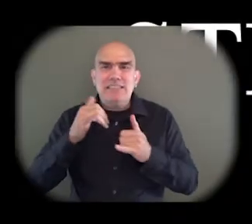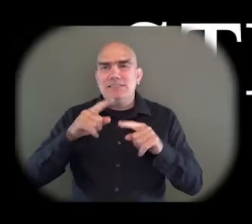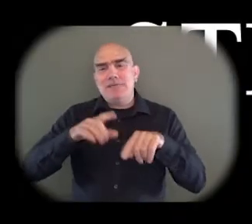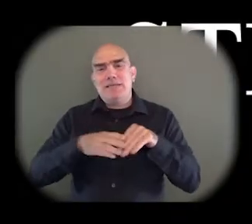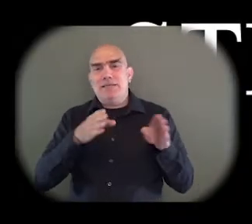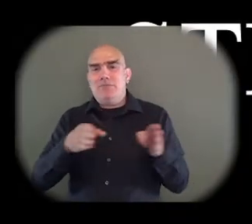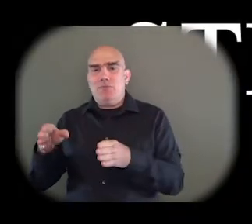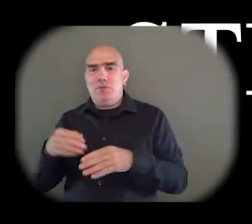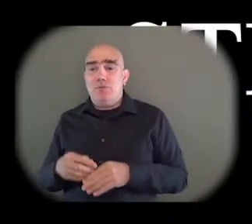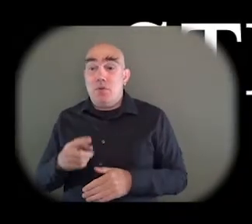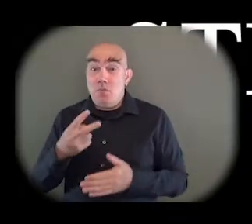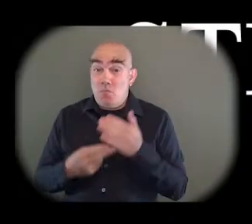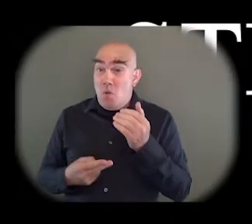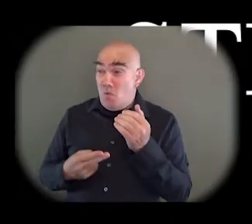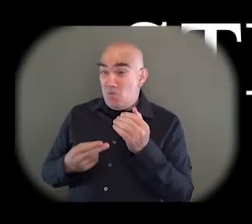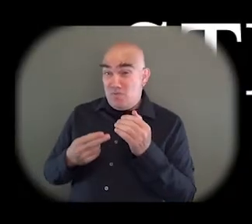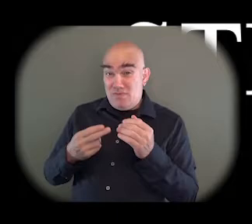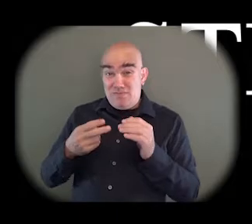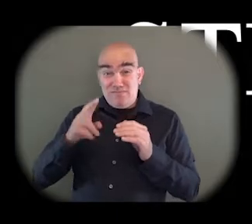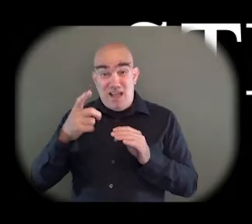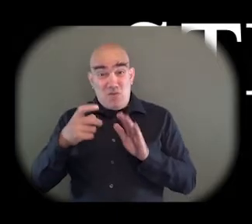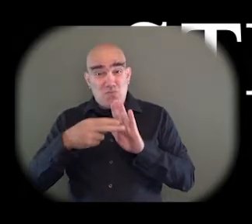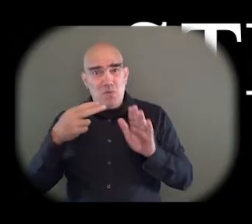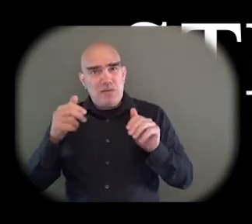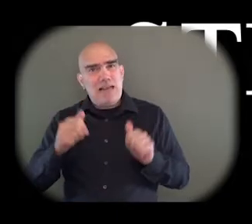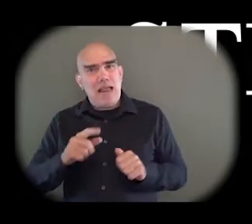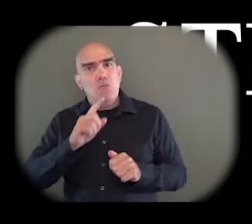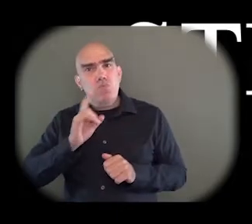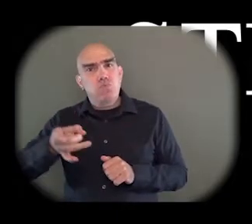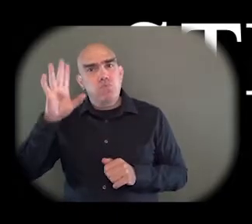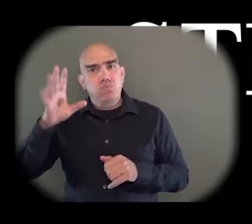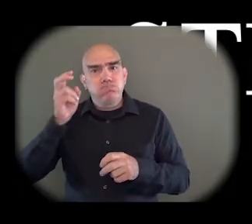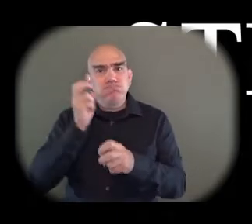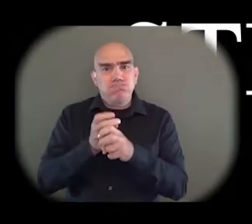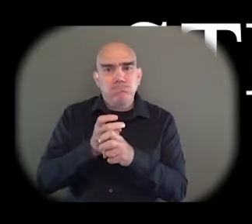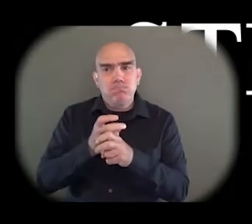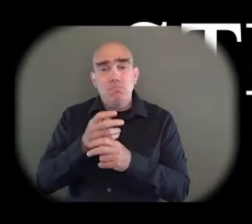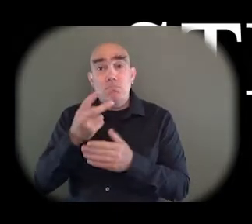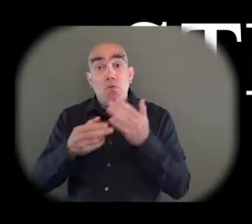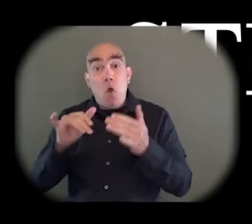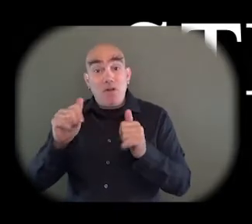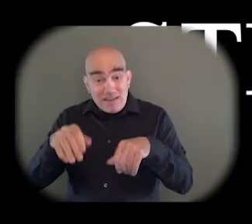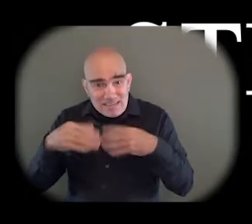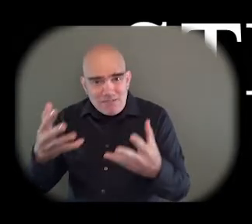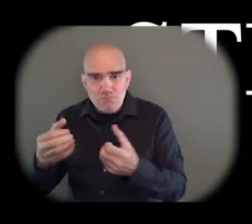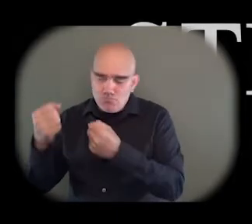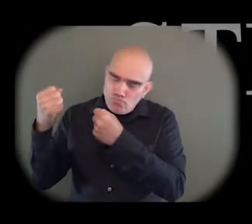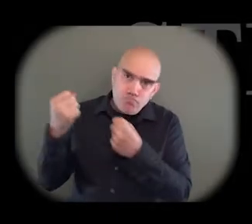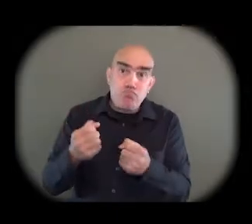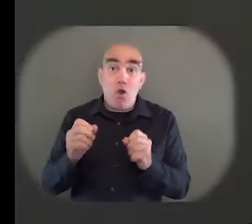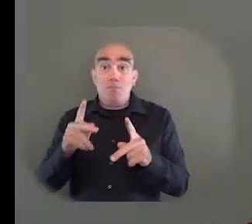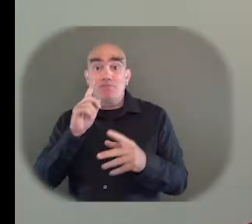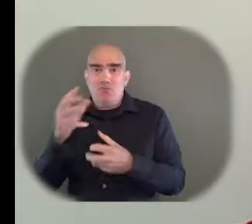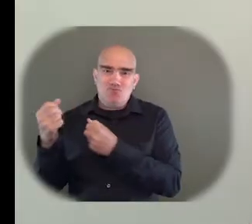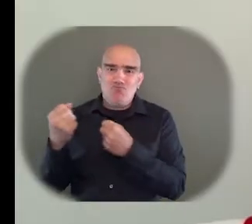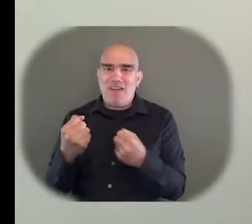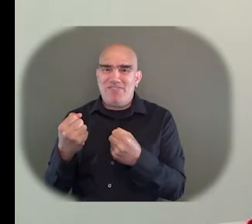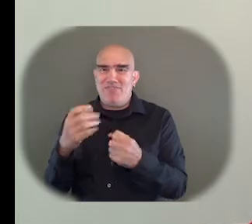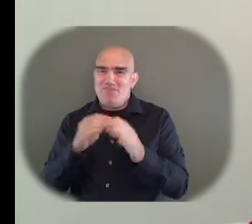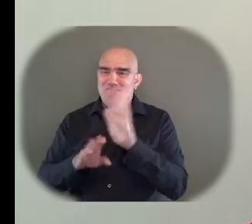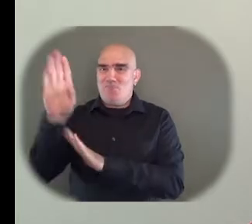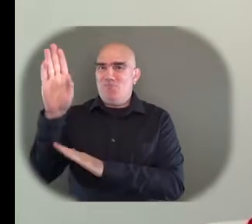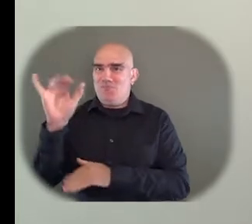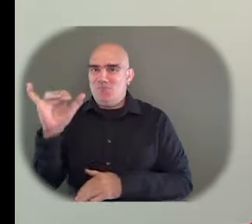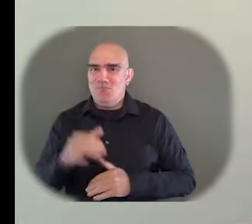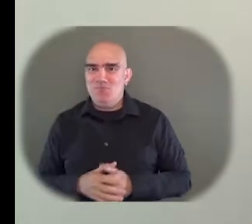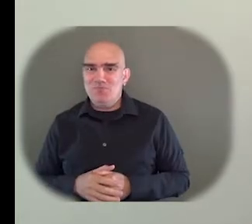both diagnoses are incredibly difficult, both also provide tremendous opportunity for strength and growth, and some